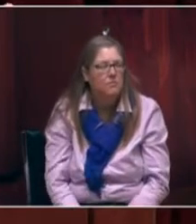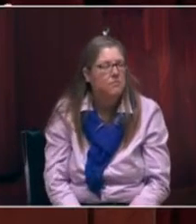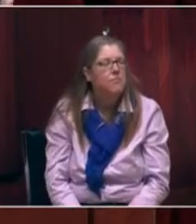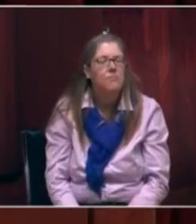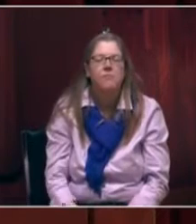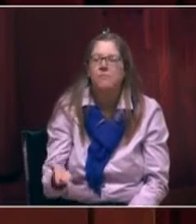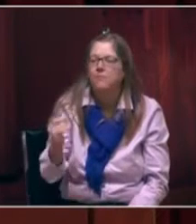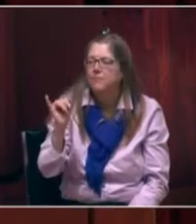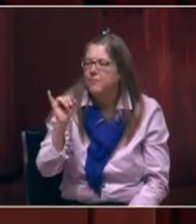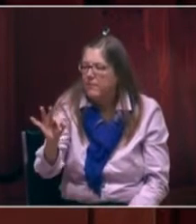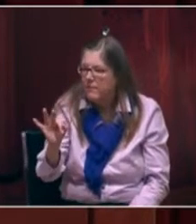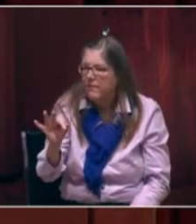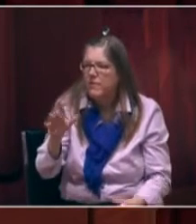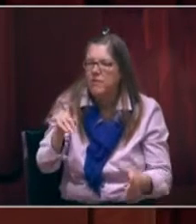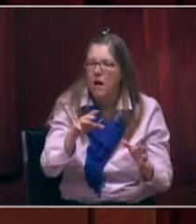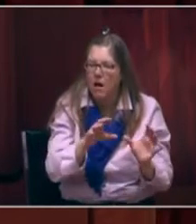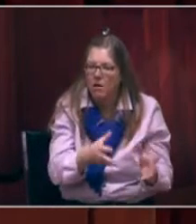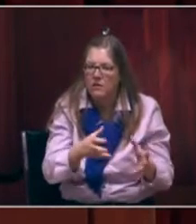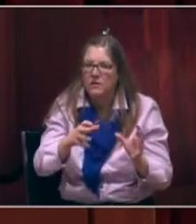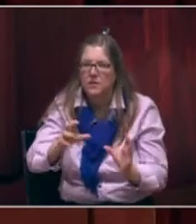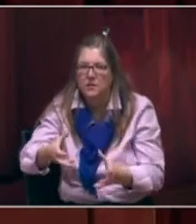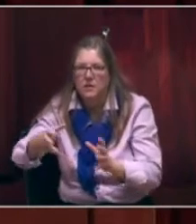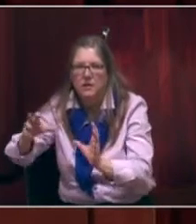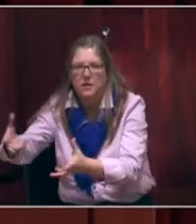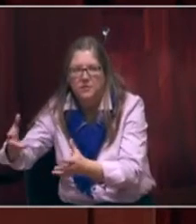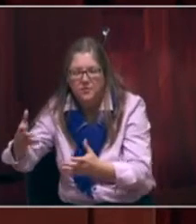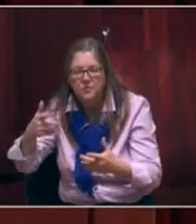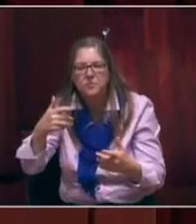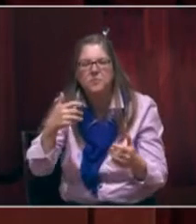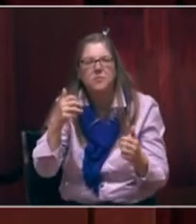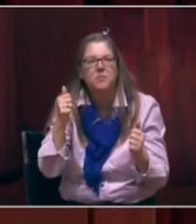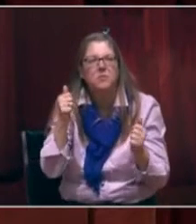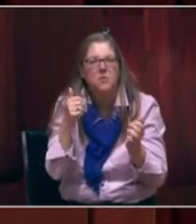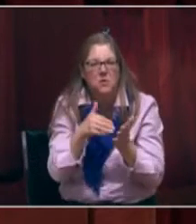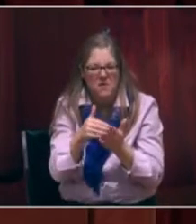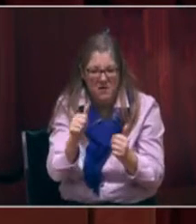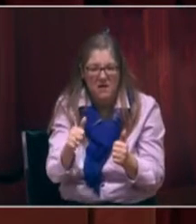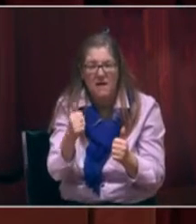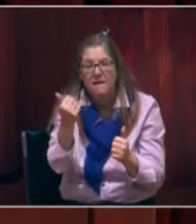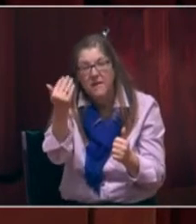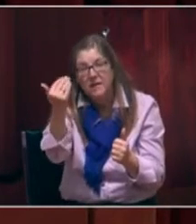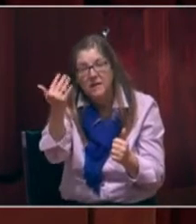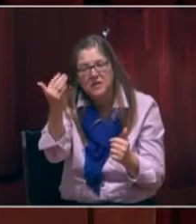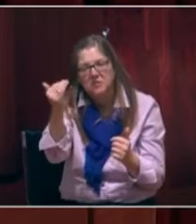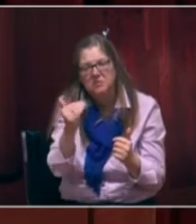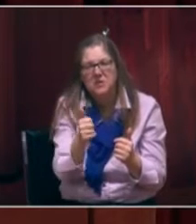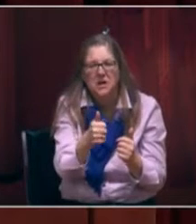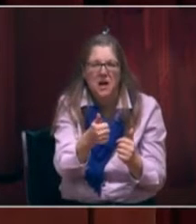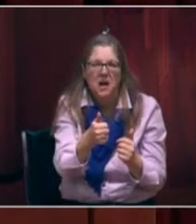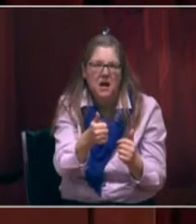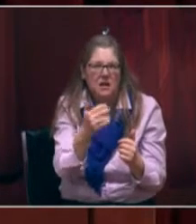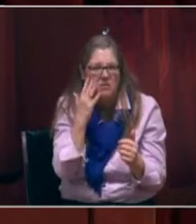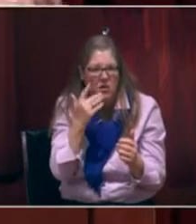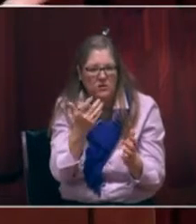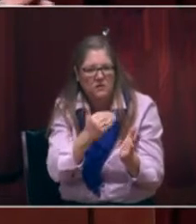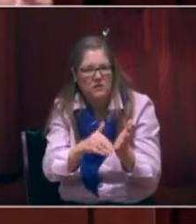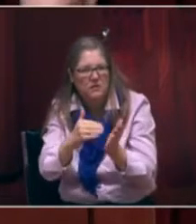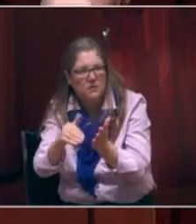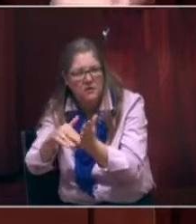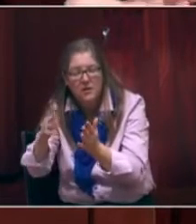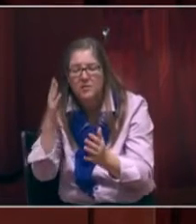doing classes back to back, we can often get that 15 down somewhere to closer to 10 because the